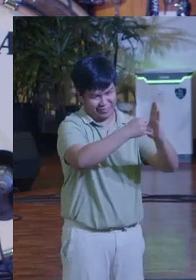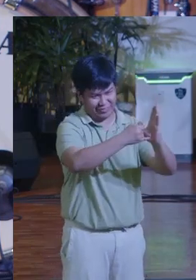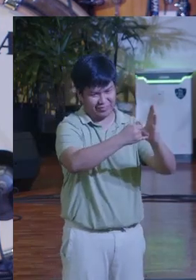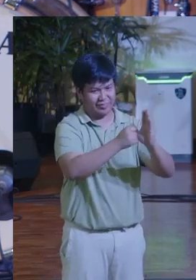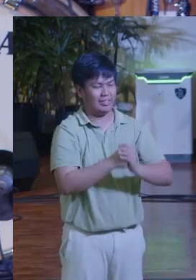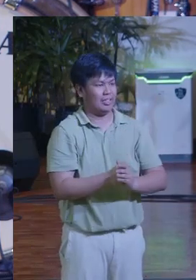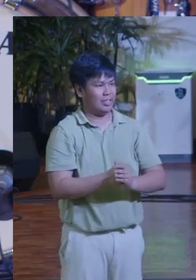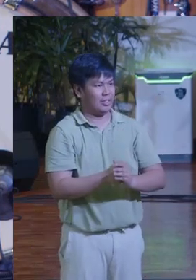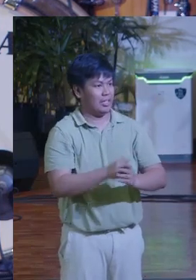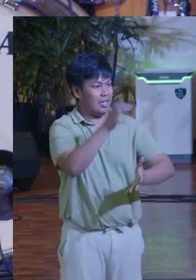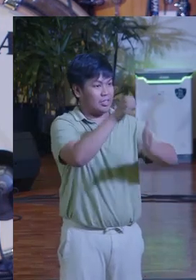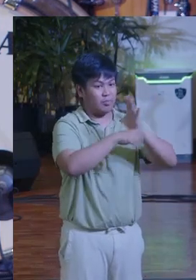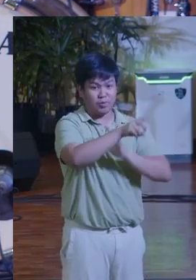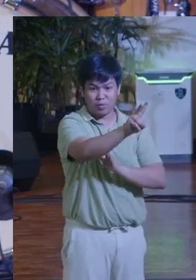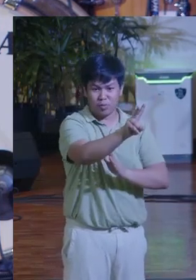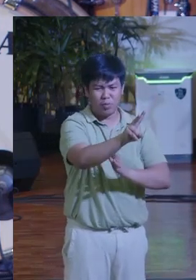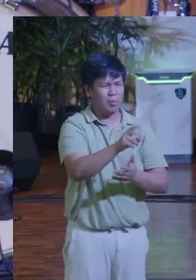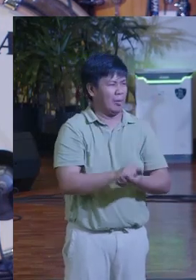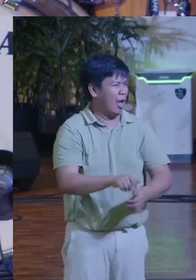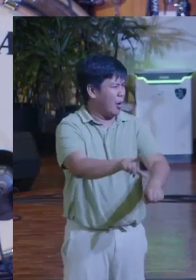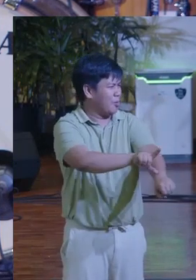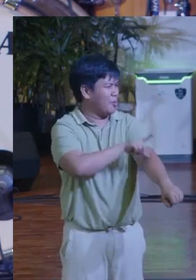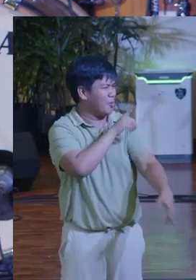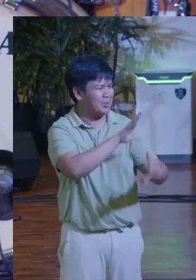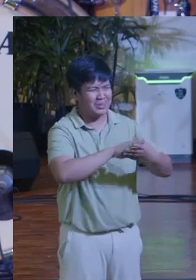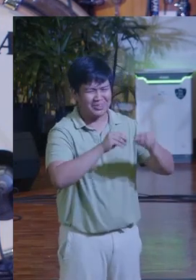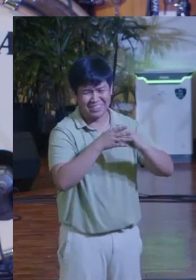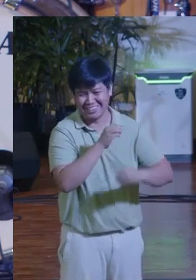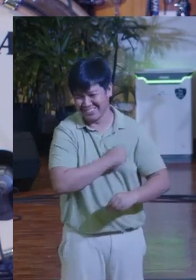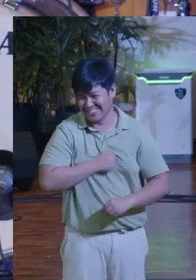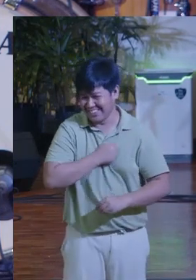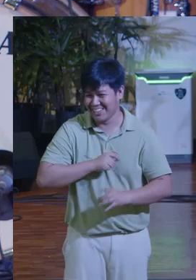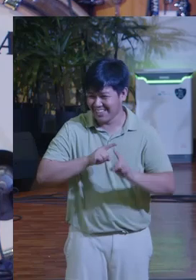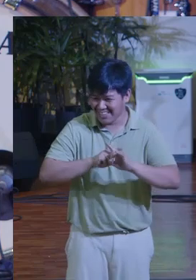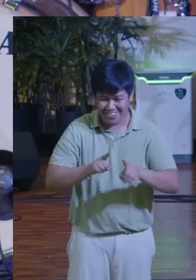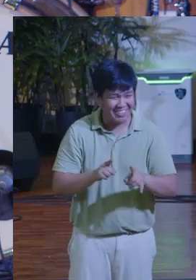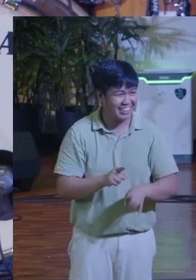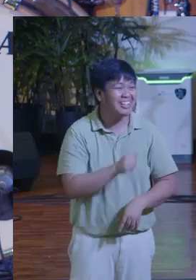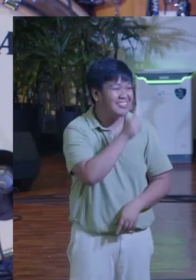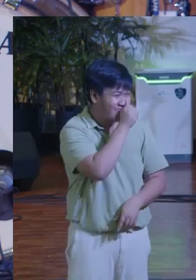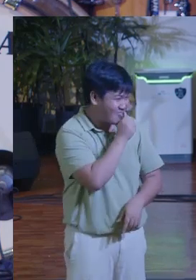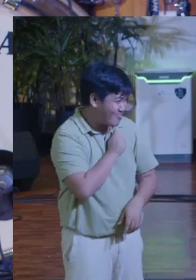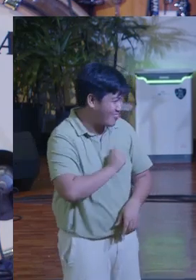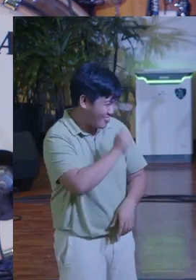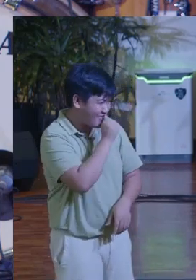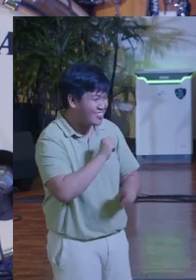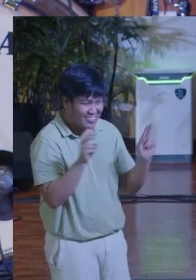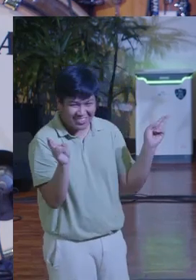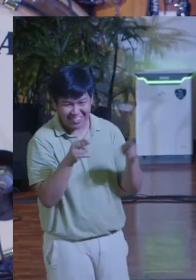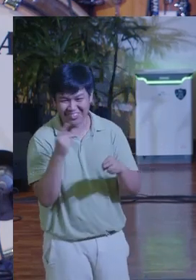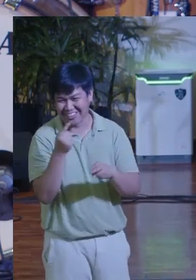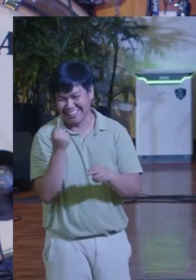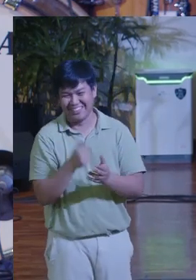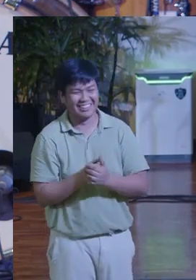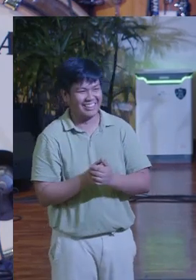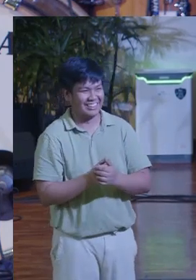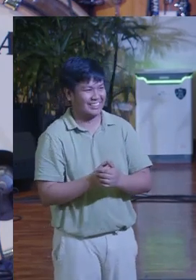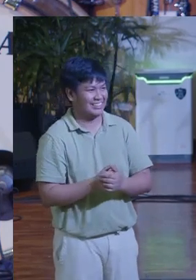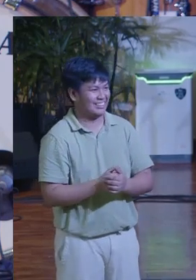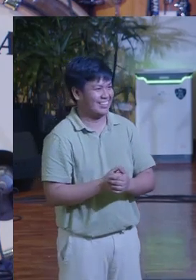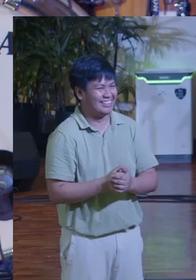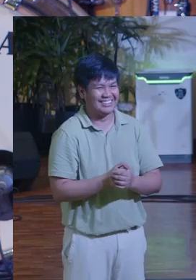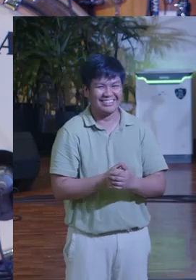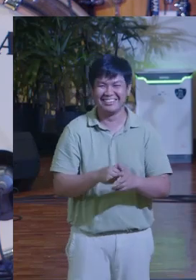tayo. Napakahaba ng introduction, ano? No? Huwag po kayong mag-alala, maiksi lang po ito. Famous